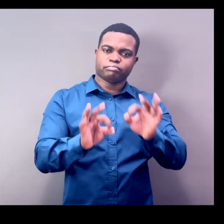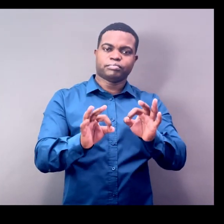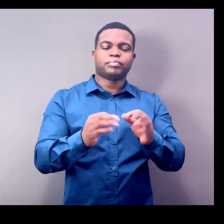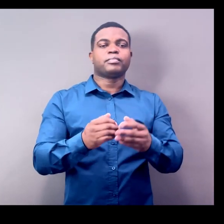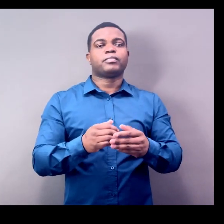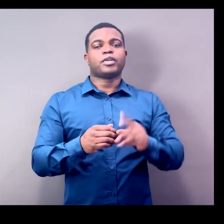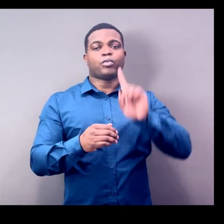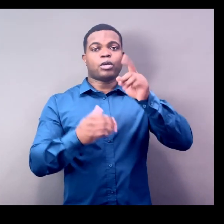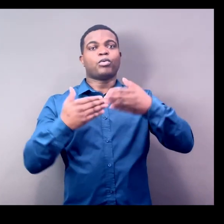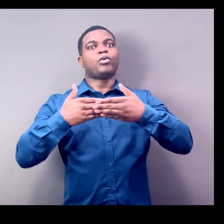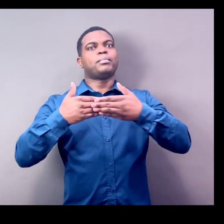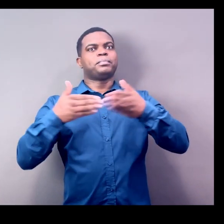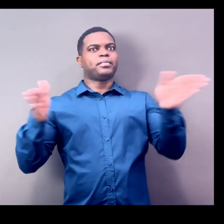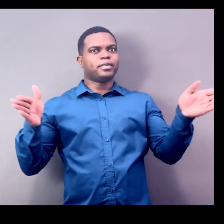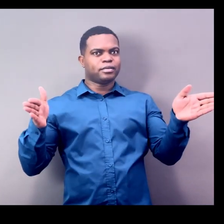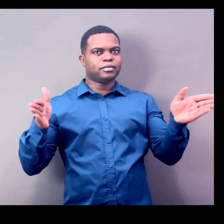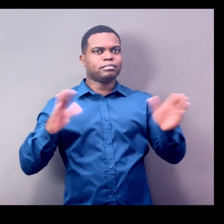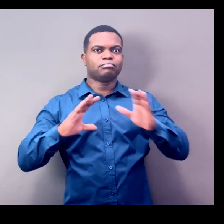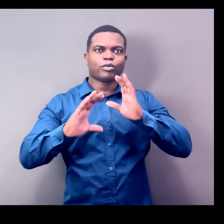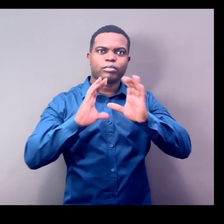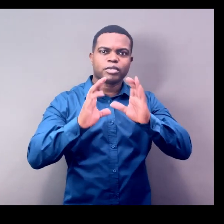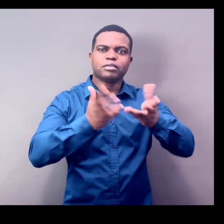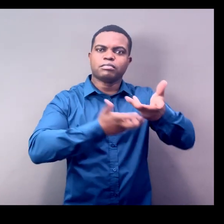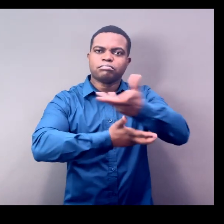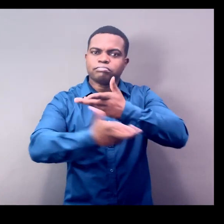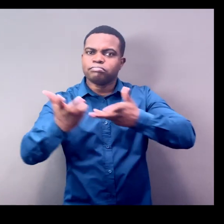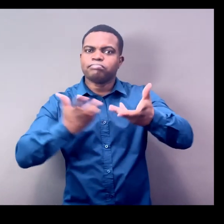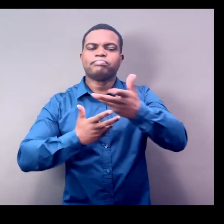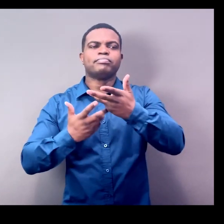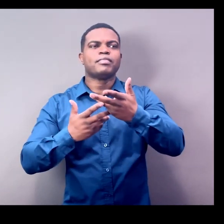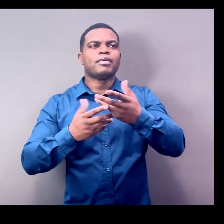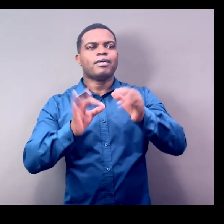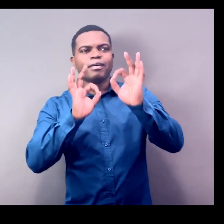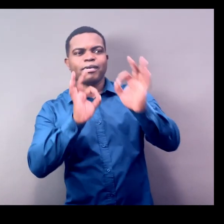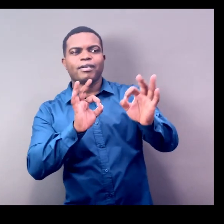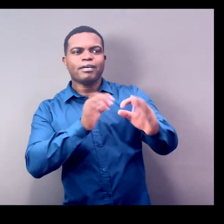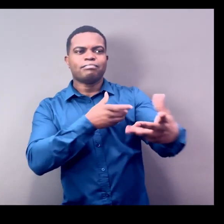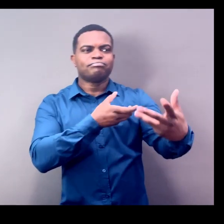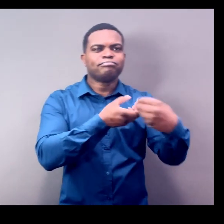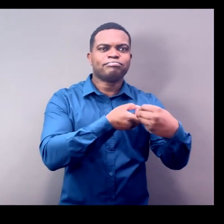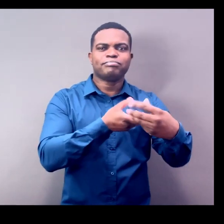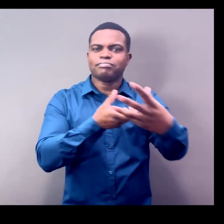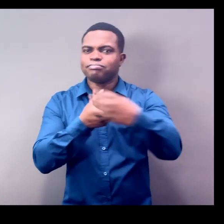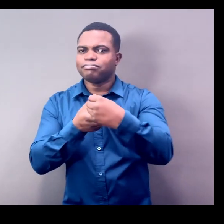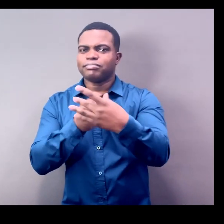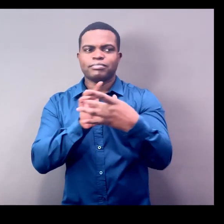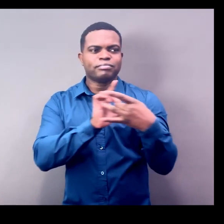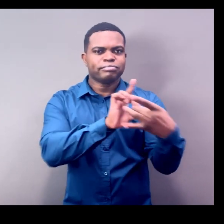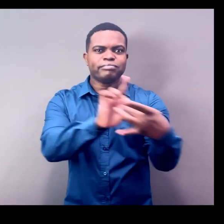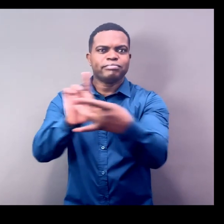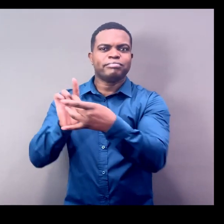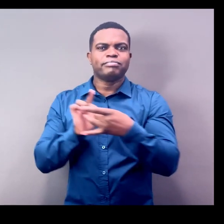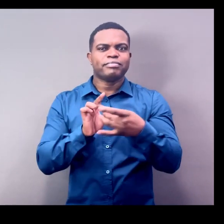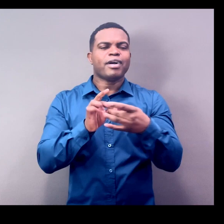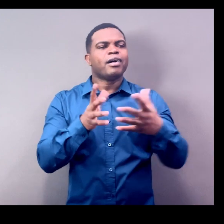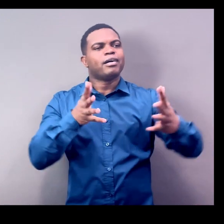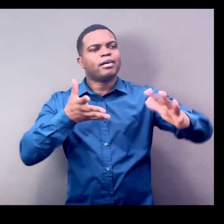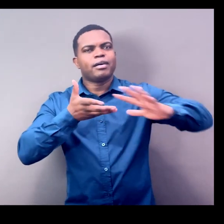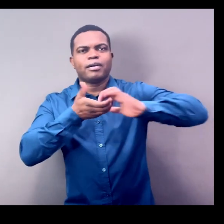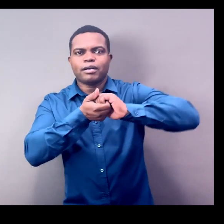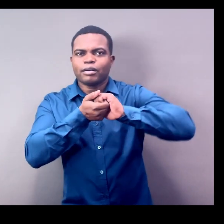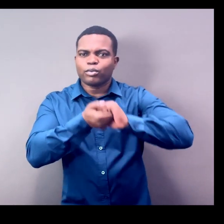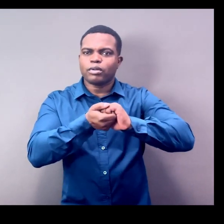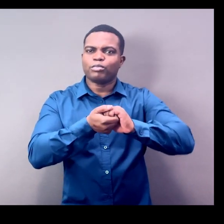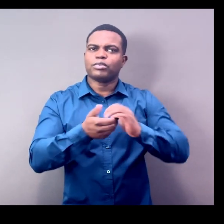credibility enhances open communication. It leads to meaningful participation. It enhances